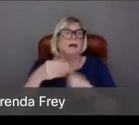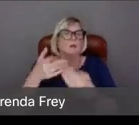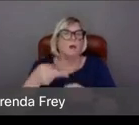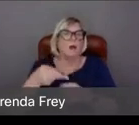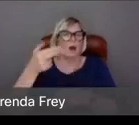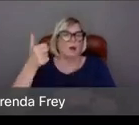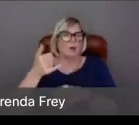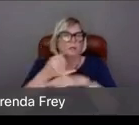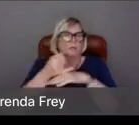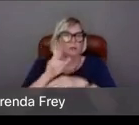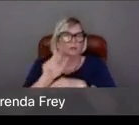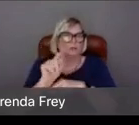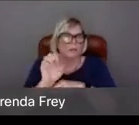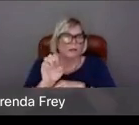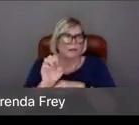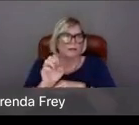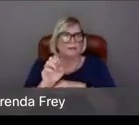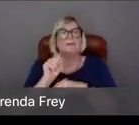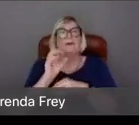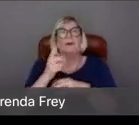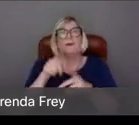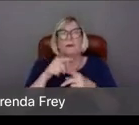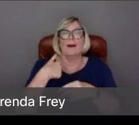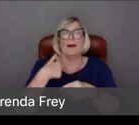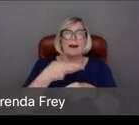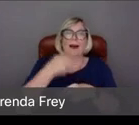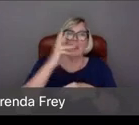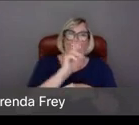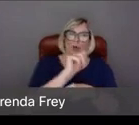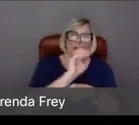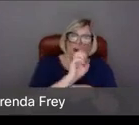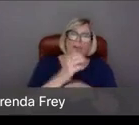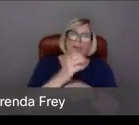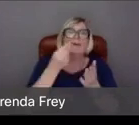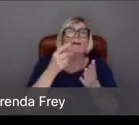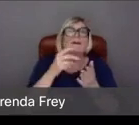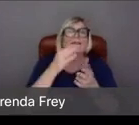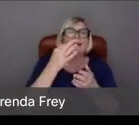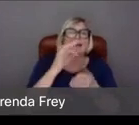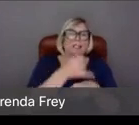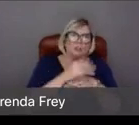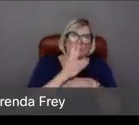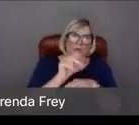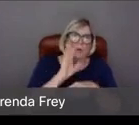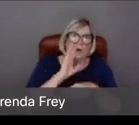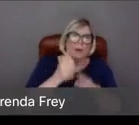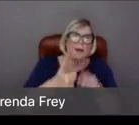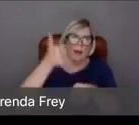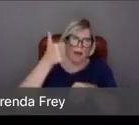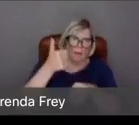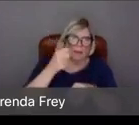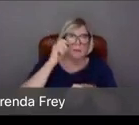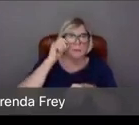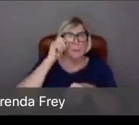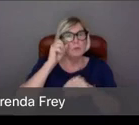So again, you'll see the inverse. When we have a higher rate, financing costs more. You end up paying more in interest over the life of the loan. So